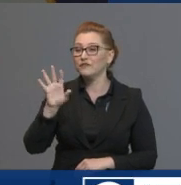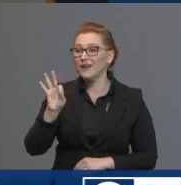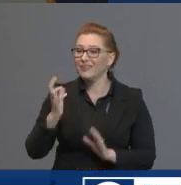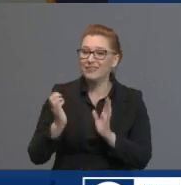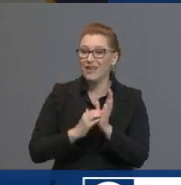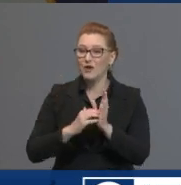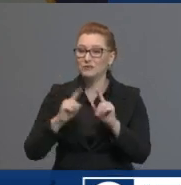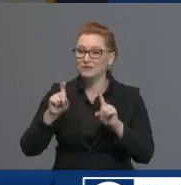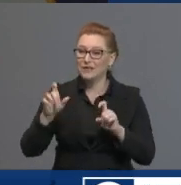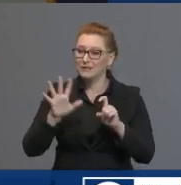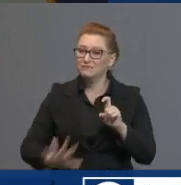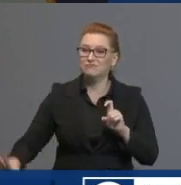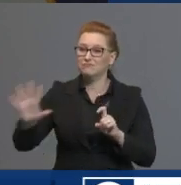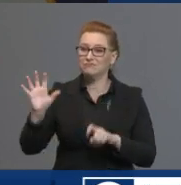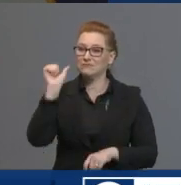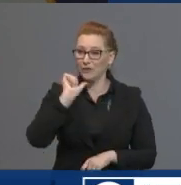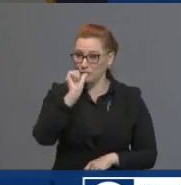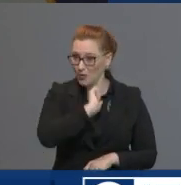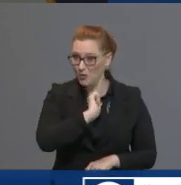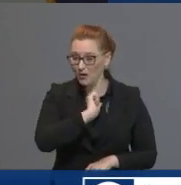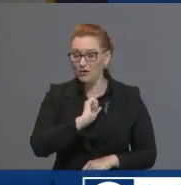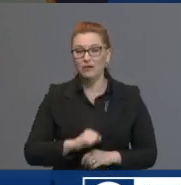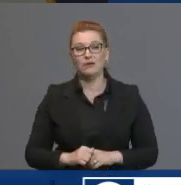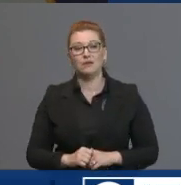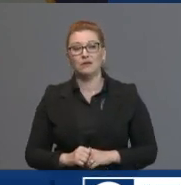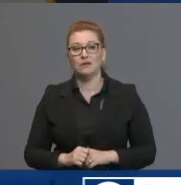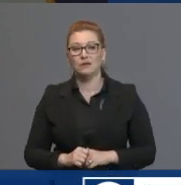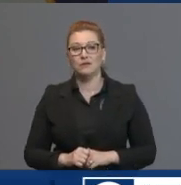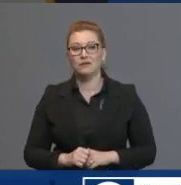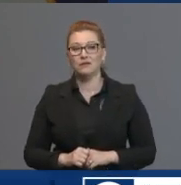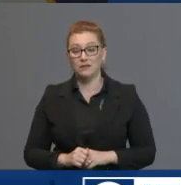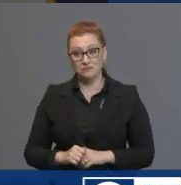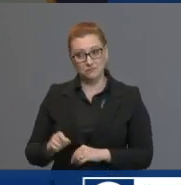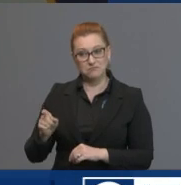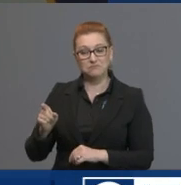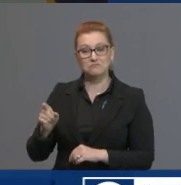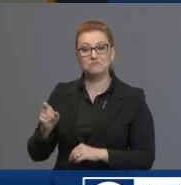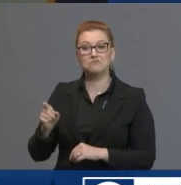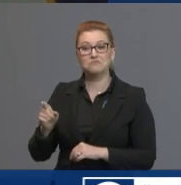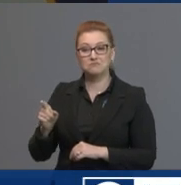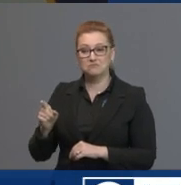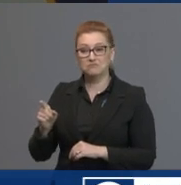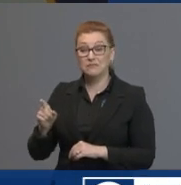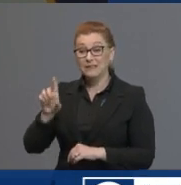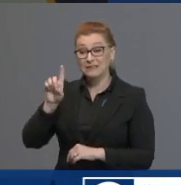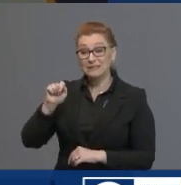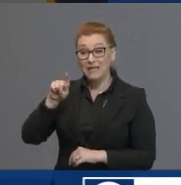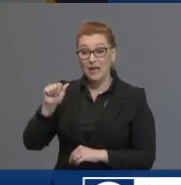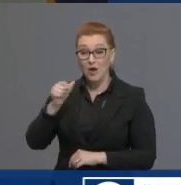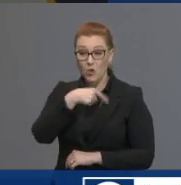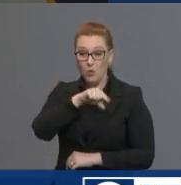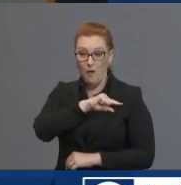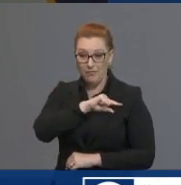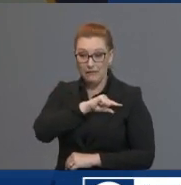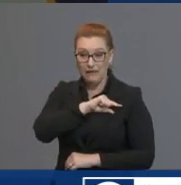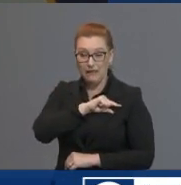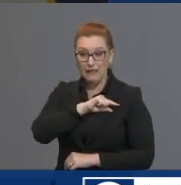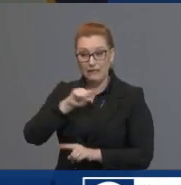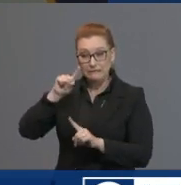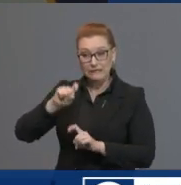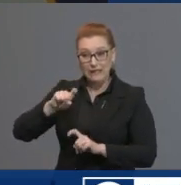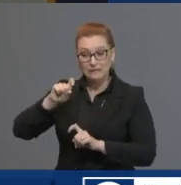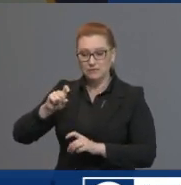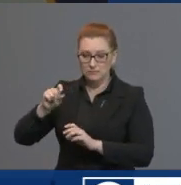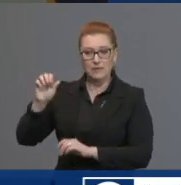159,000 tests in the state of Arizona, and we were given an A+ for data quality by the